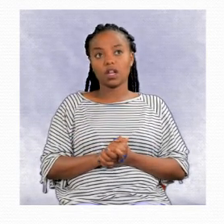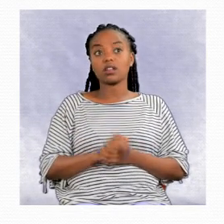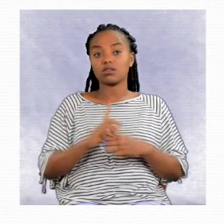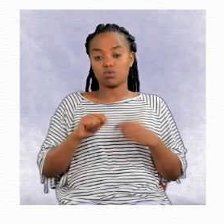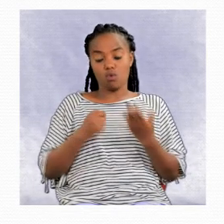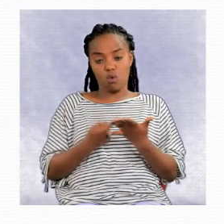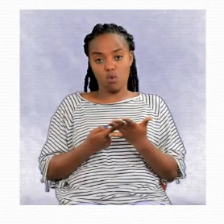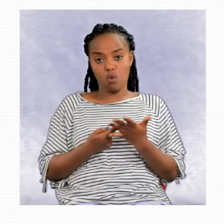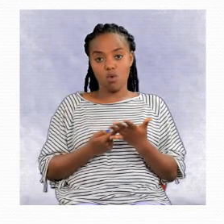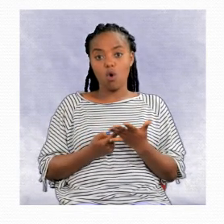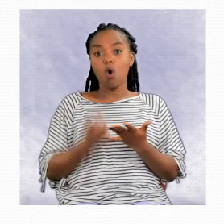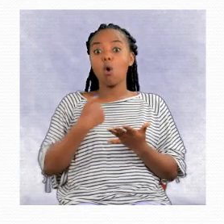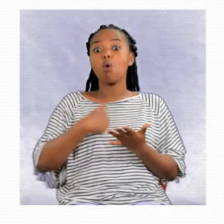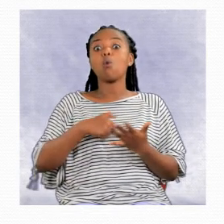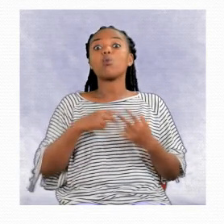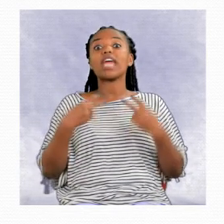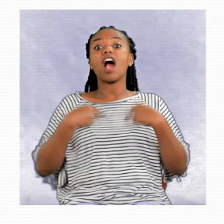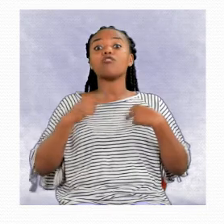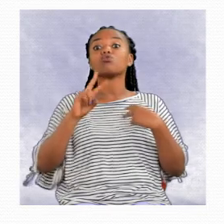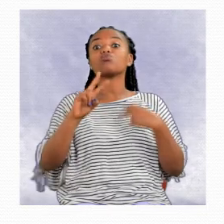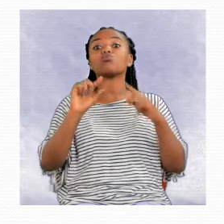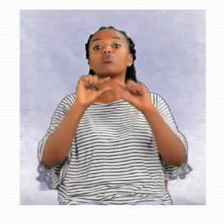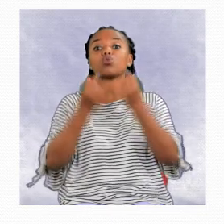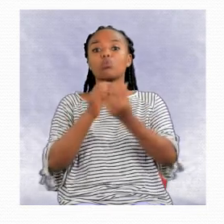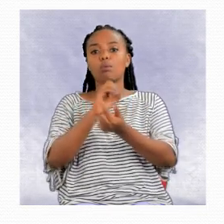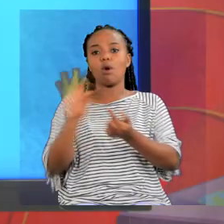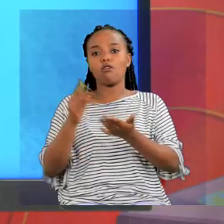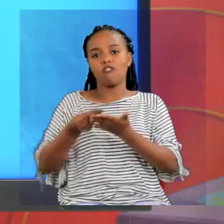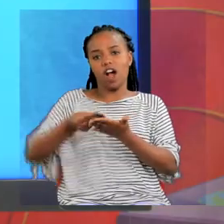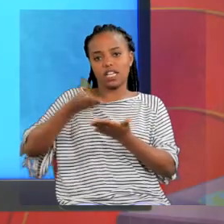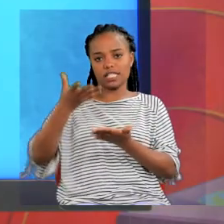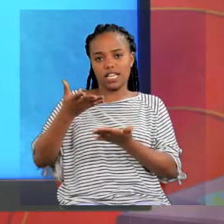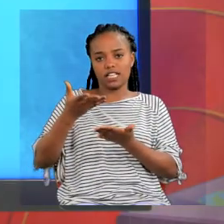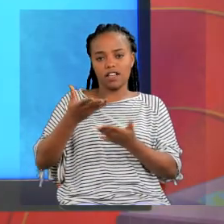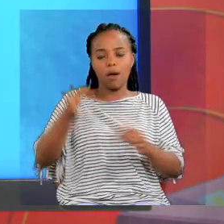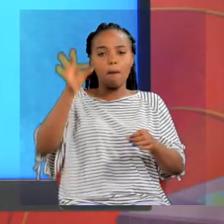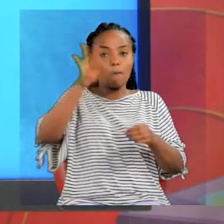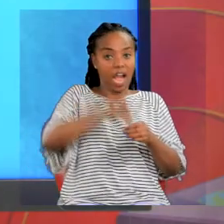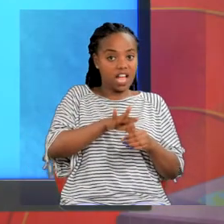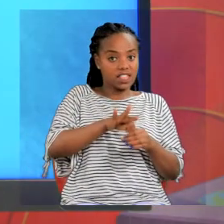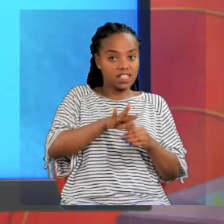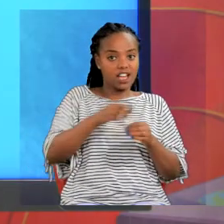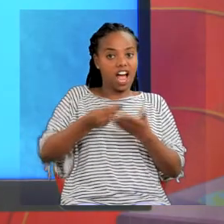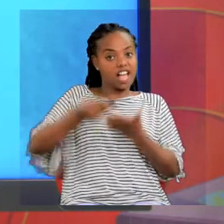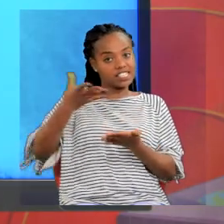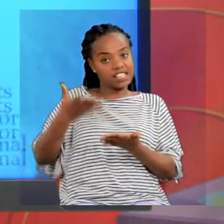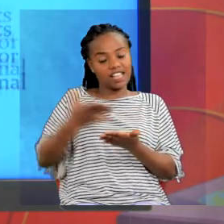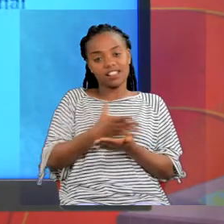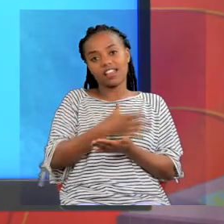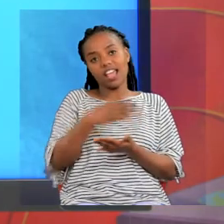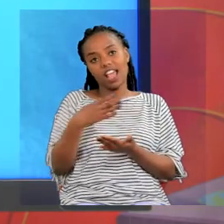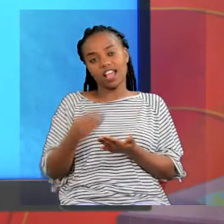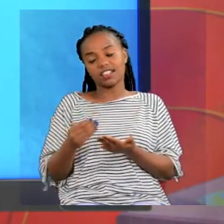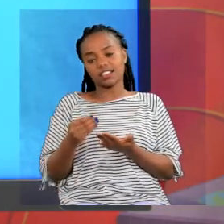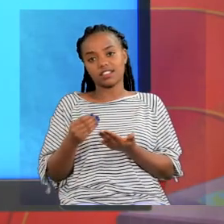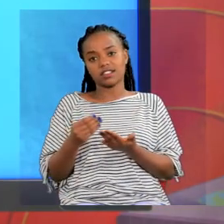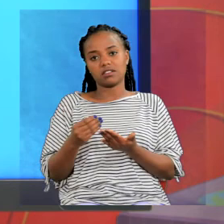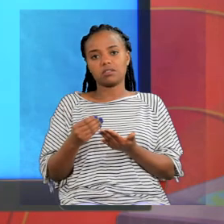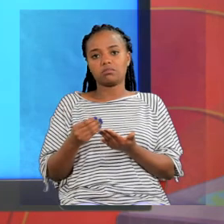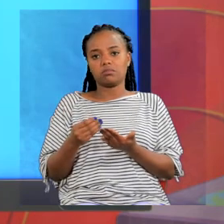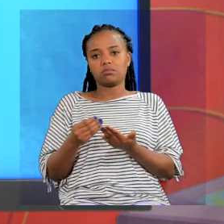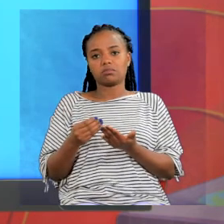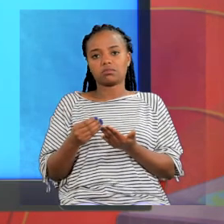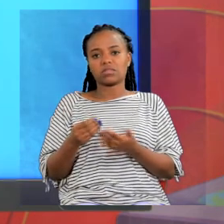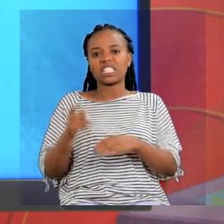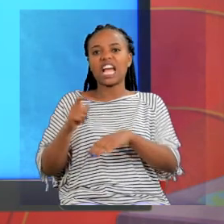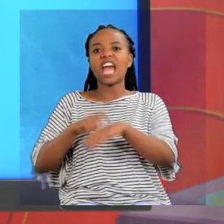So we have two groups of asset: plant asset and current